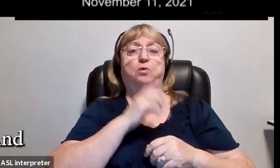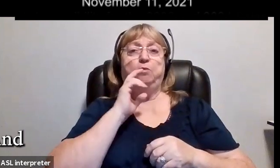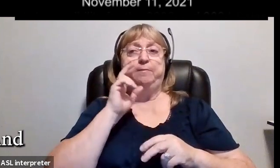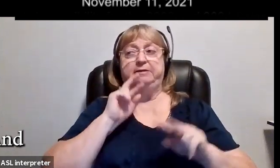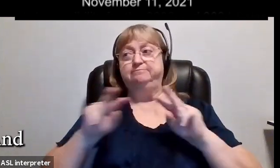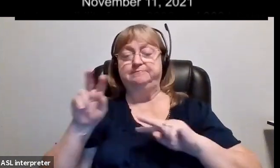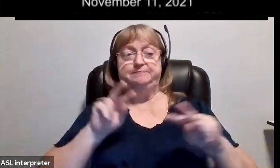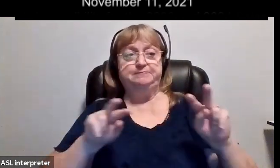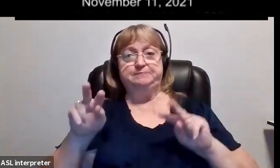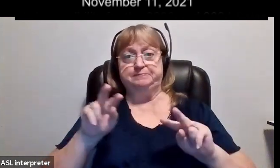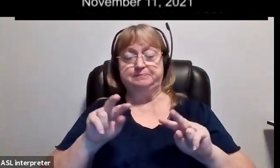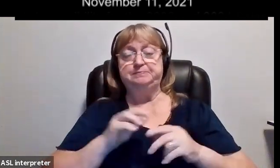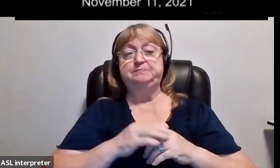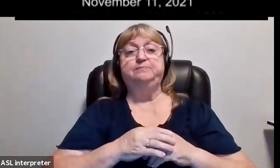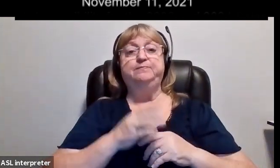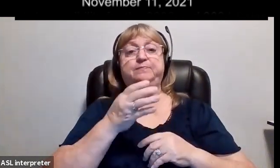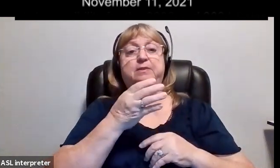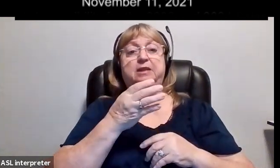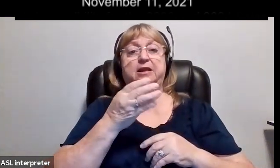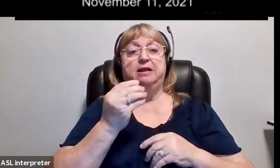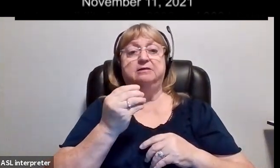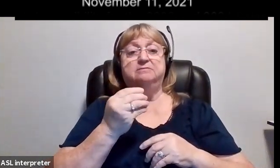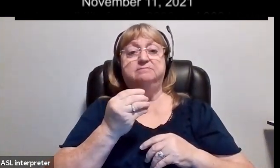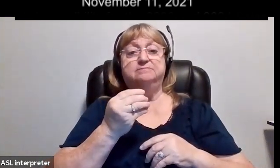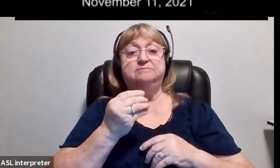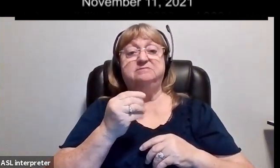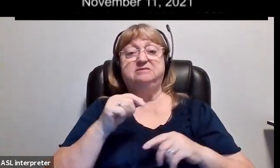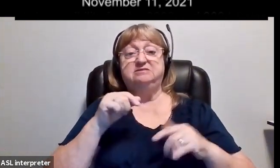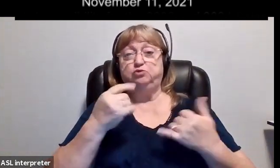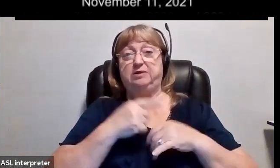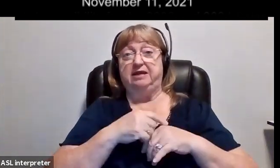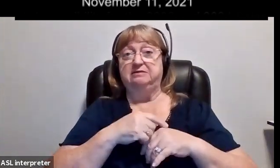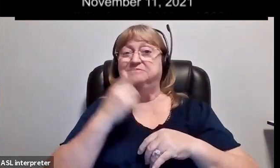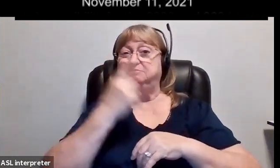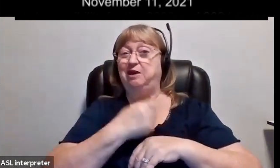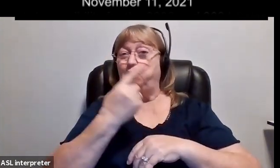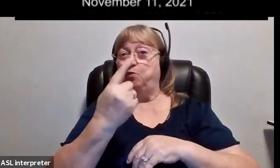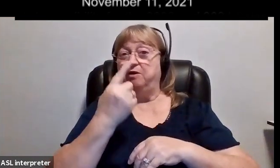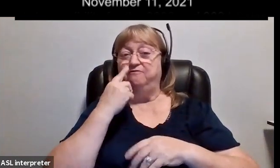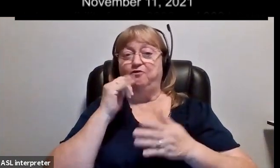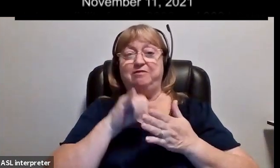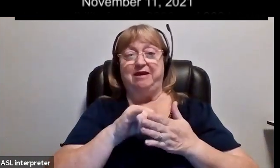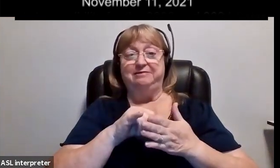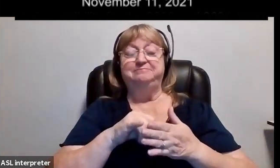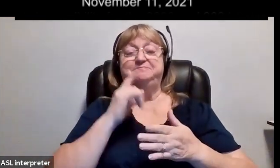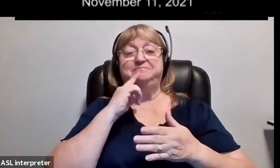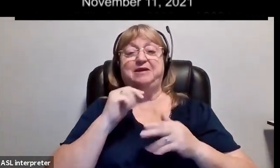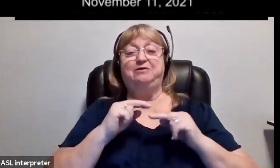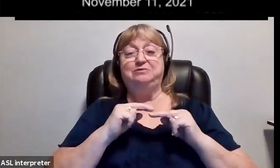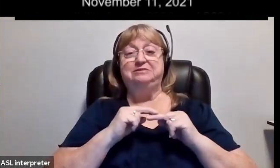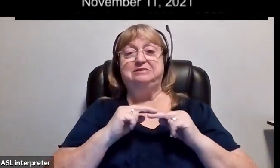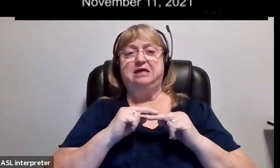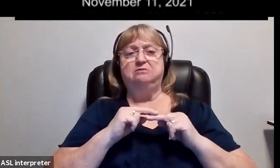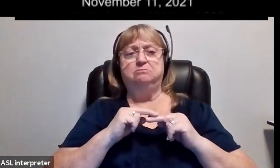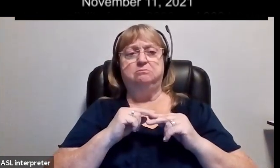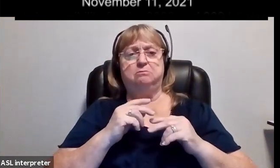those. And so this is day 1 of that. So heading on to slide, how am I